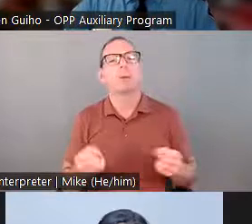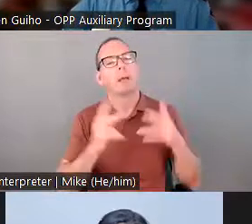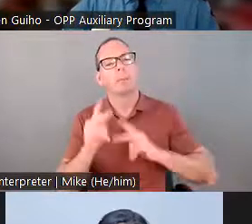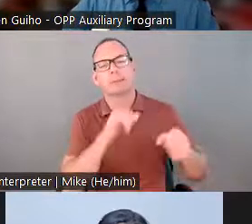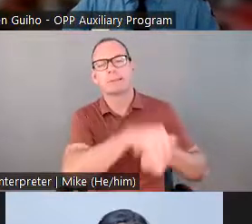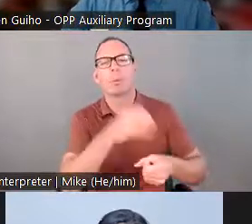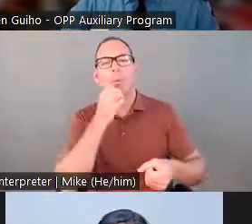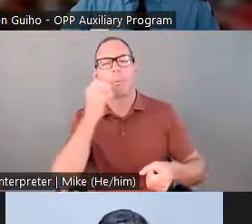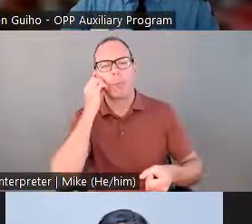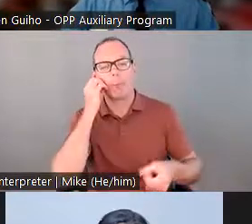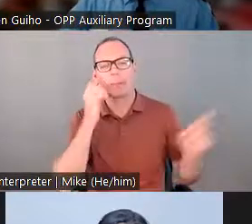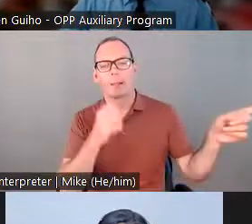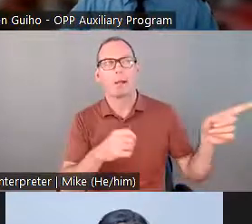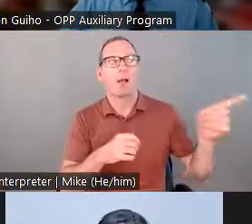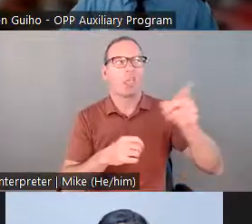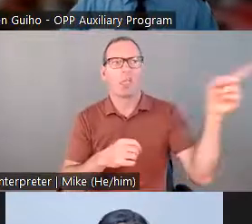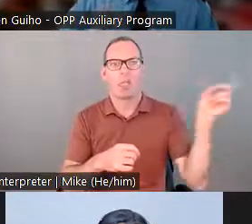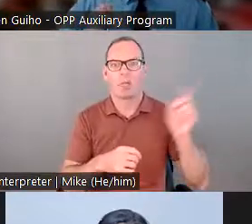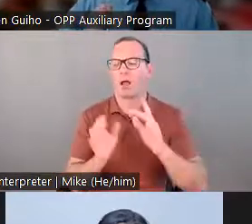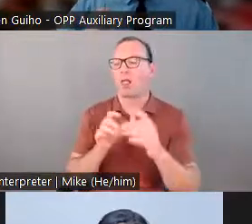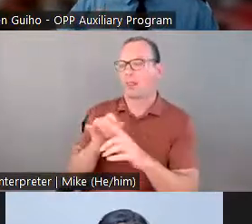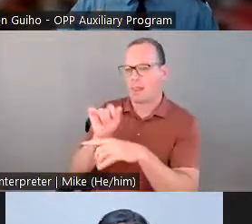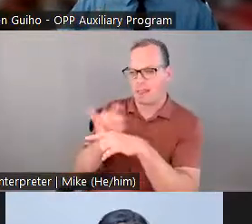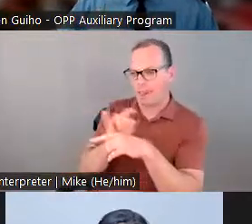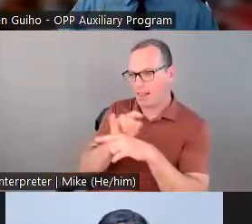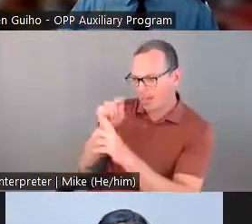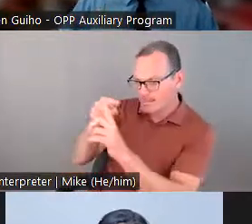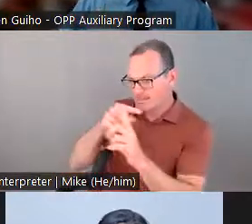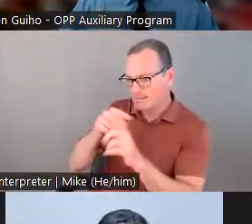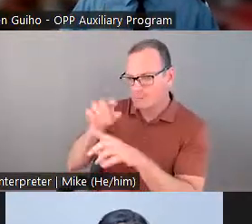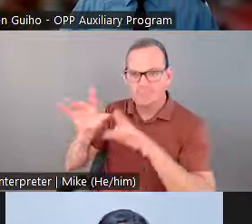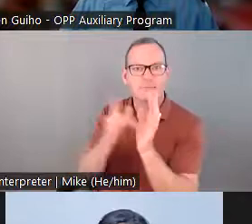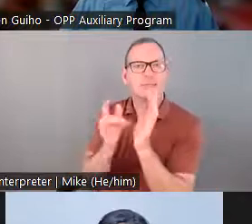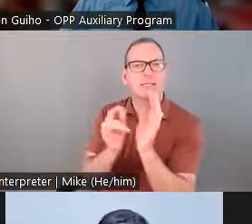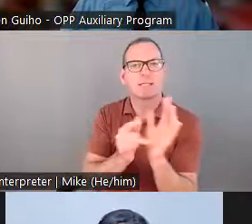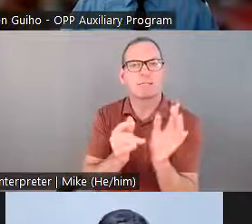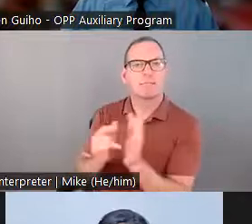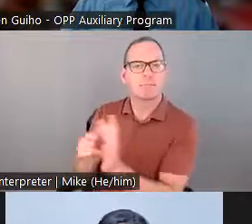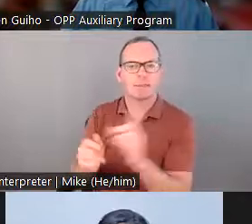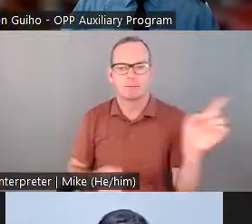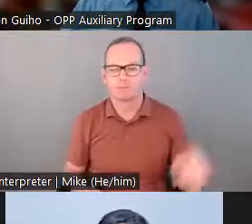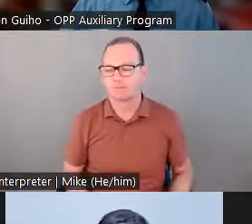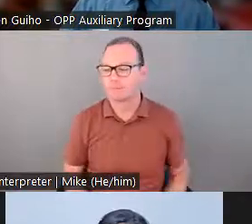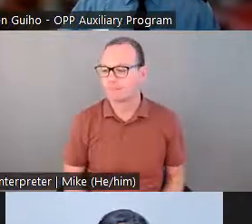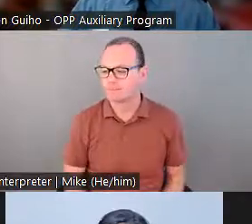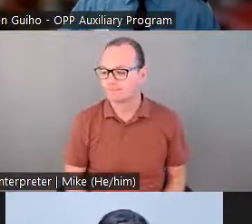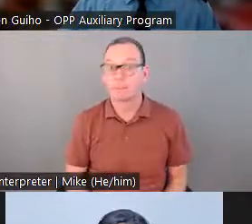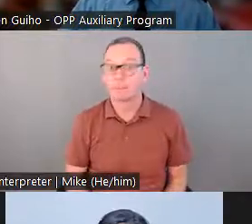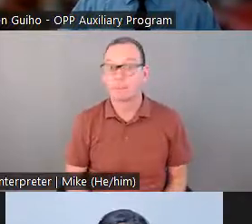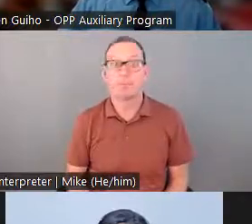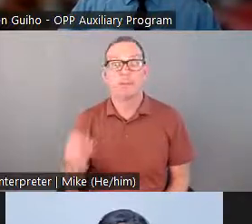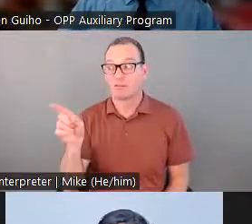we focus on taking 5 and we focus on telling 2 on these 2 campaigns, these 2 pivotal campaigns,